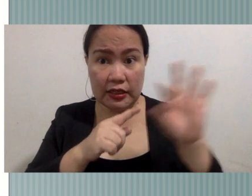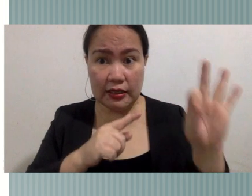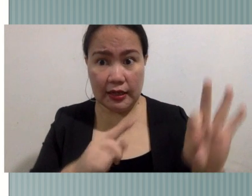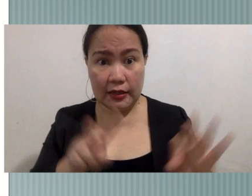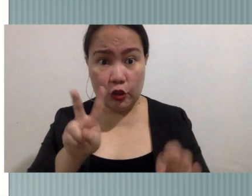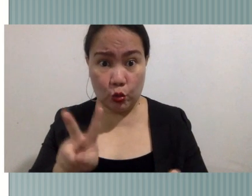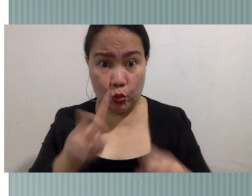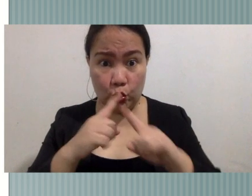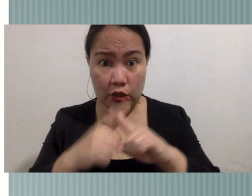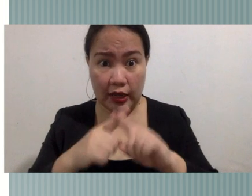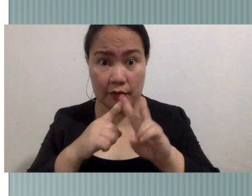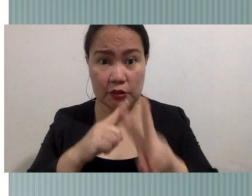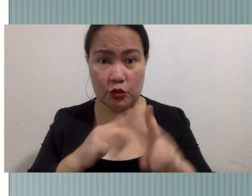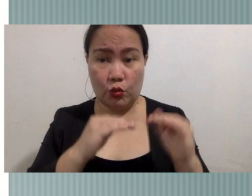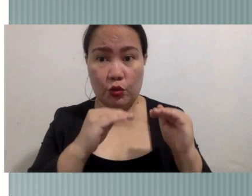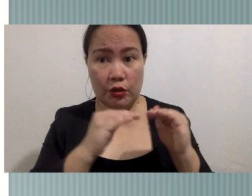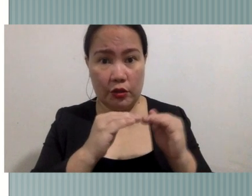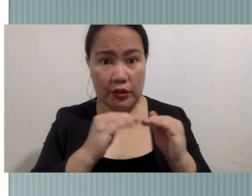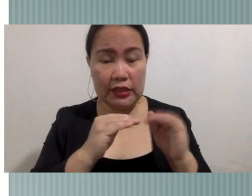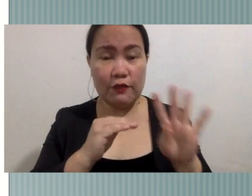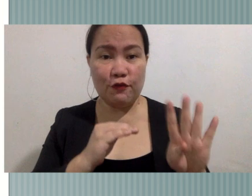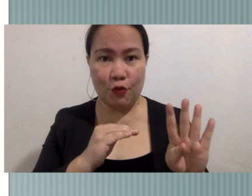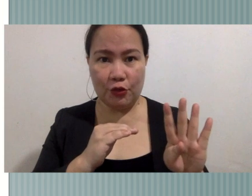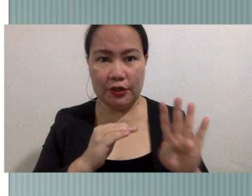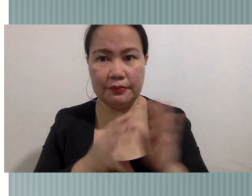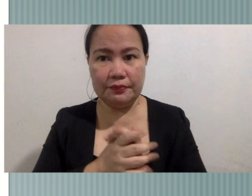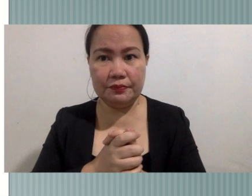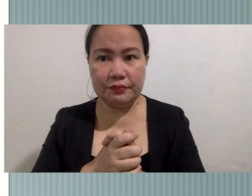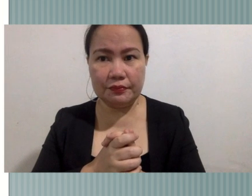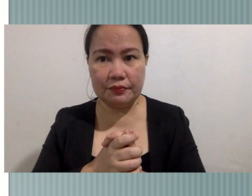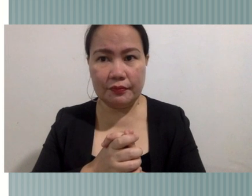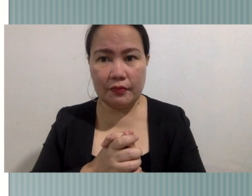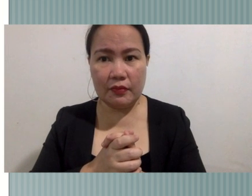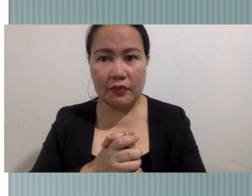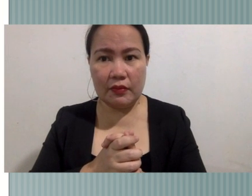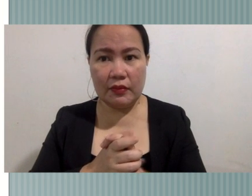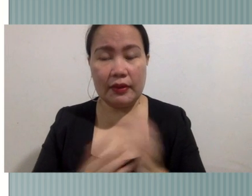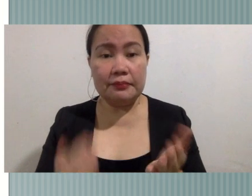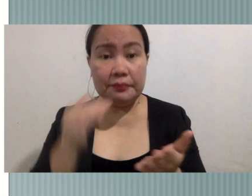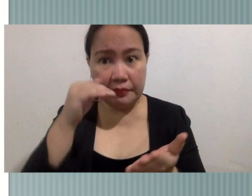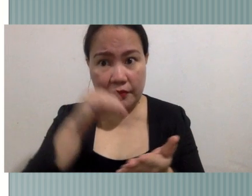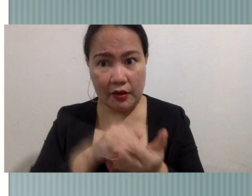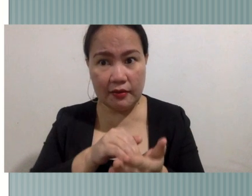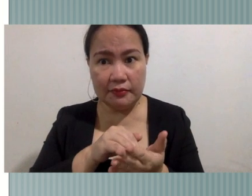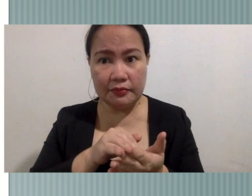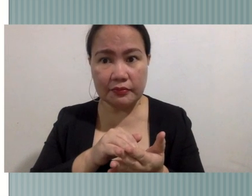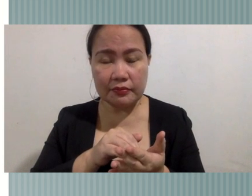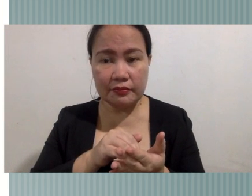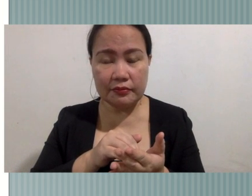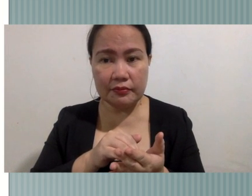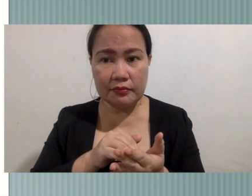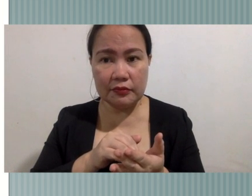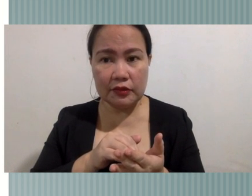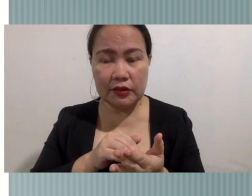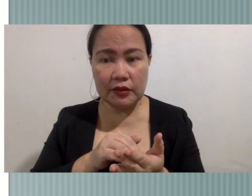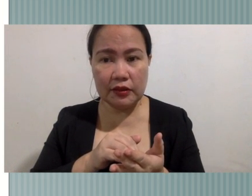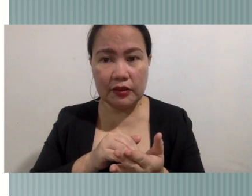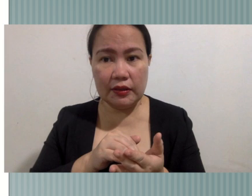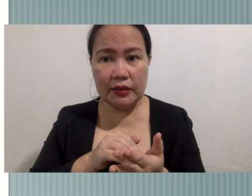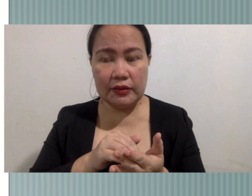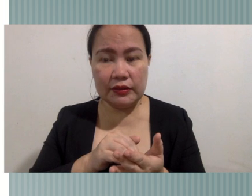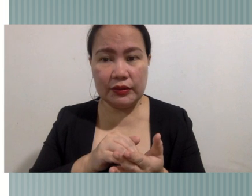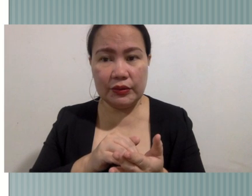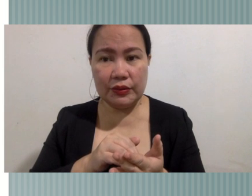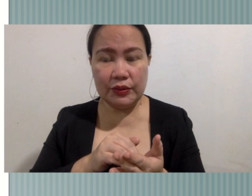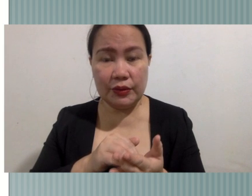3, that is 9. 2 times 2, that is 4. So, again, nakuha na natin yung